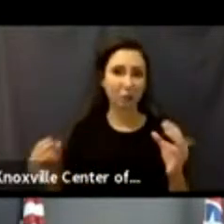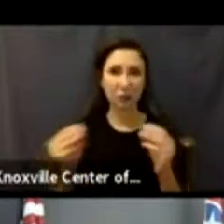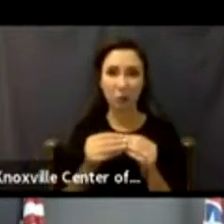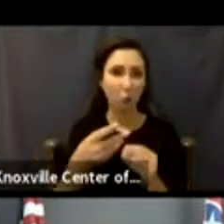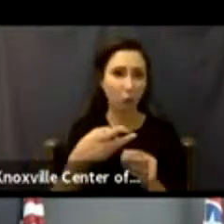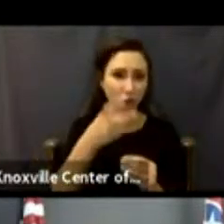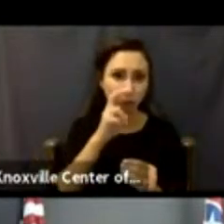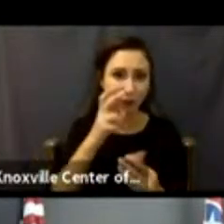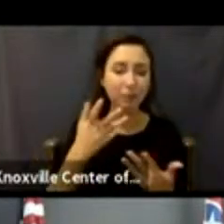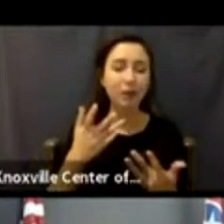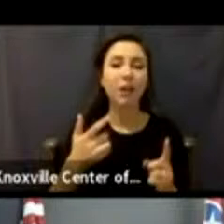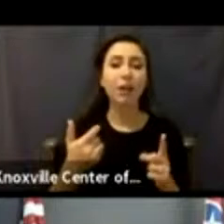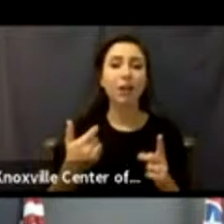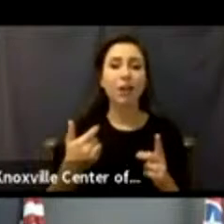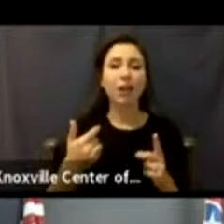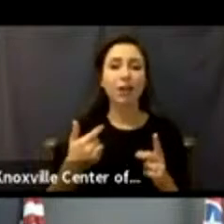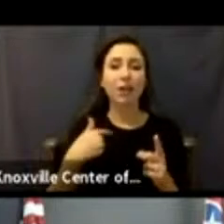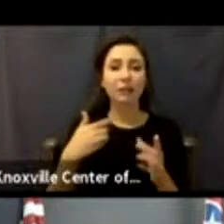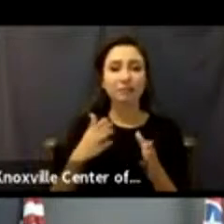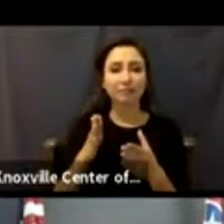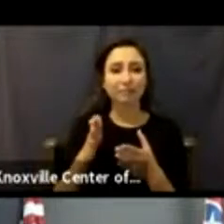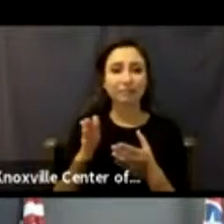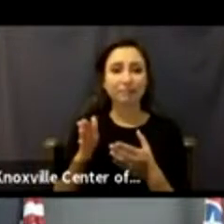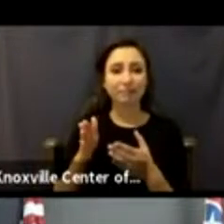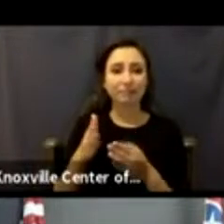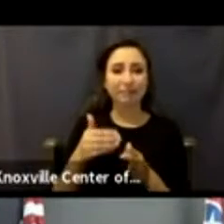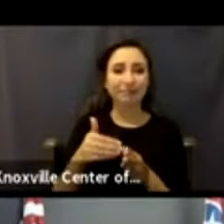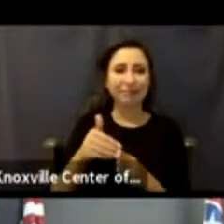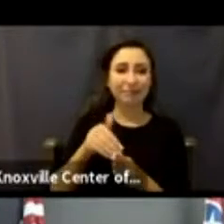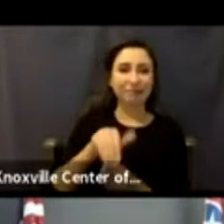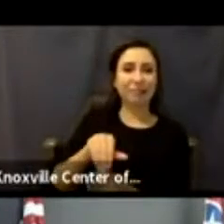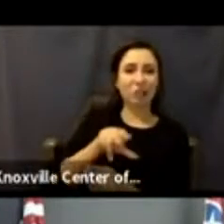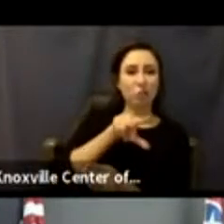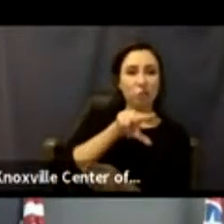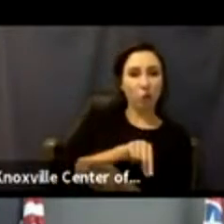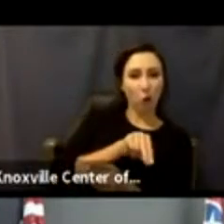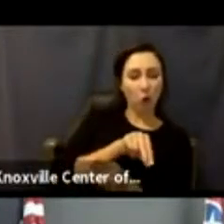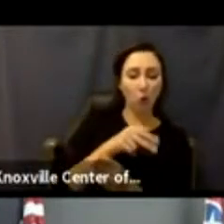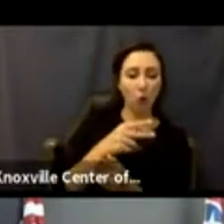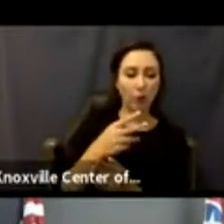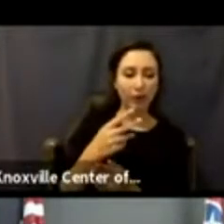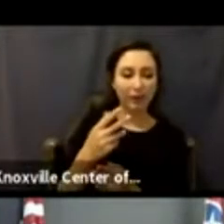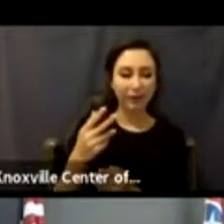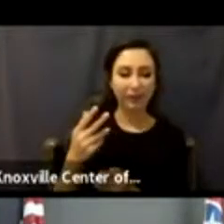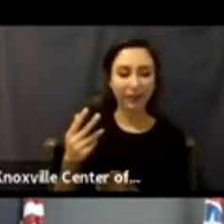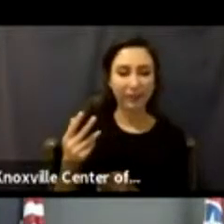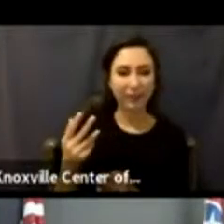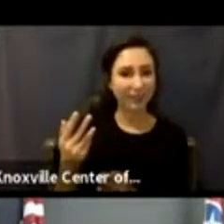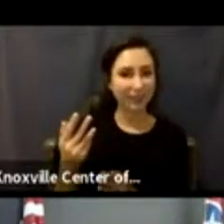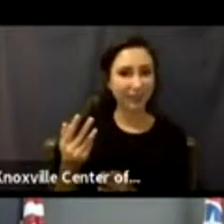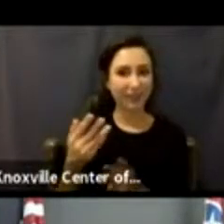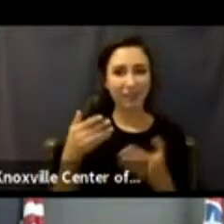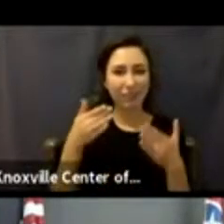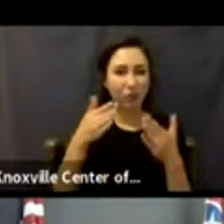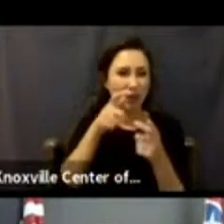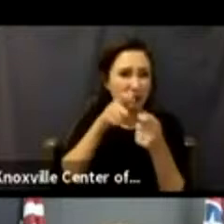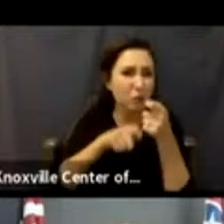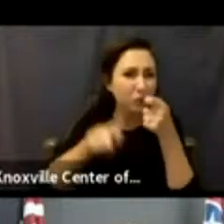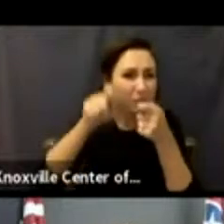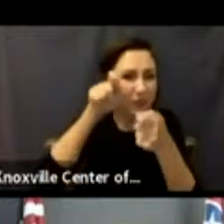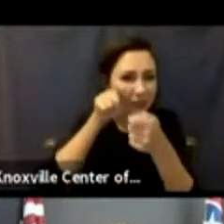I'm leaning towards no because I'm concerned that this regulations the way that it's so